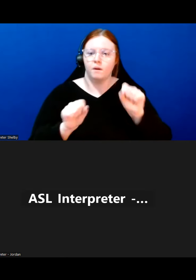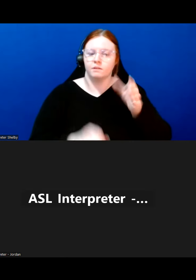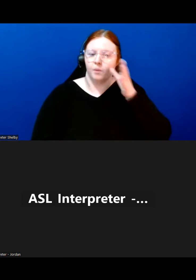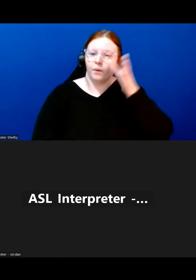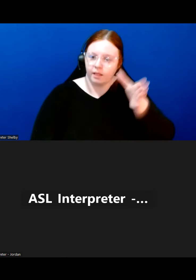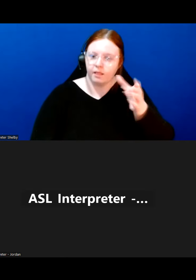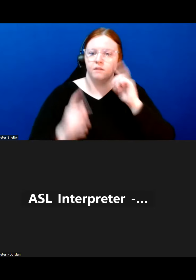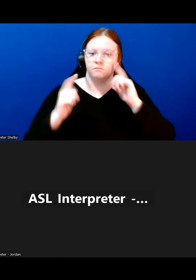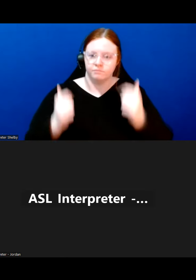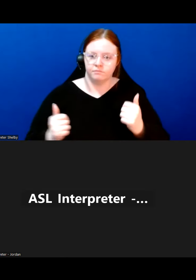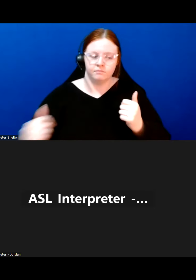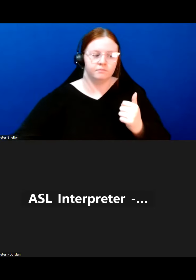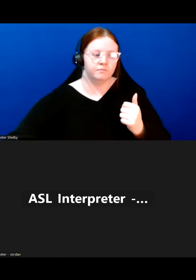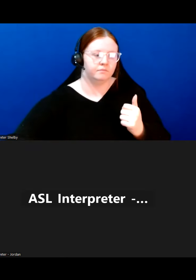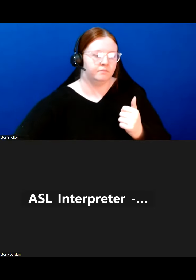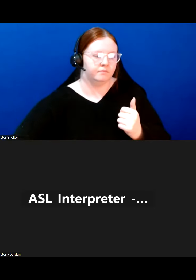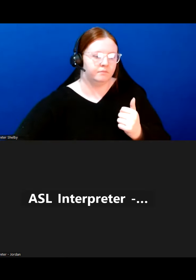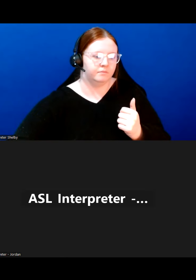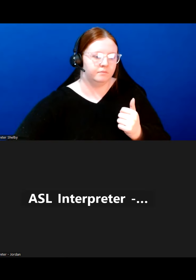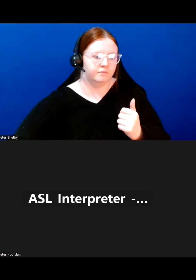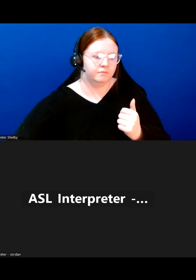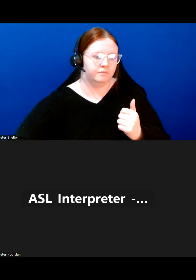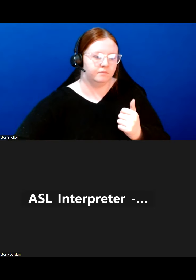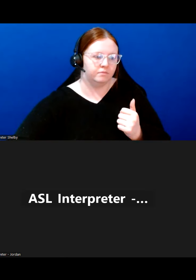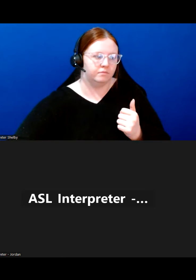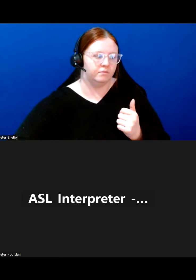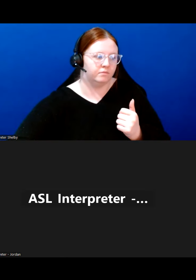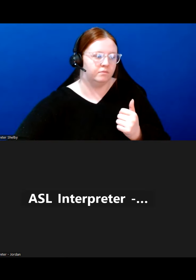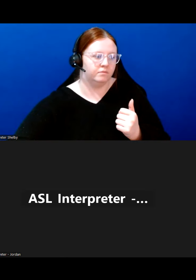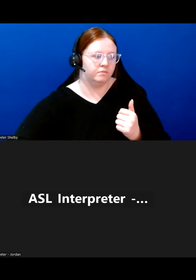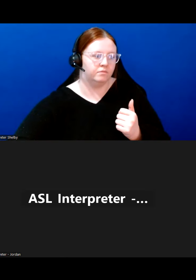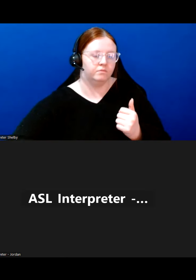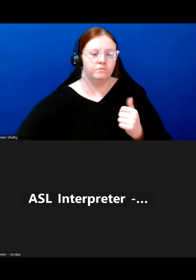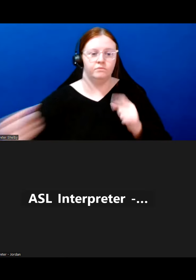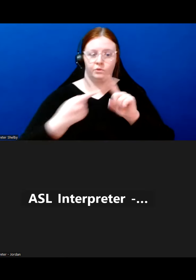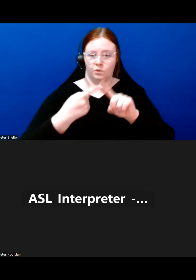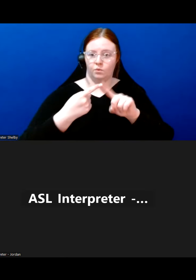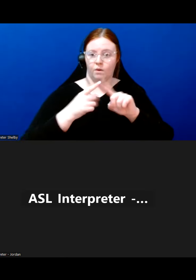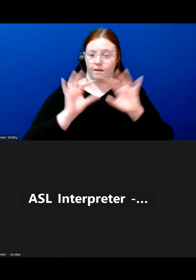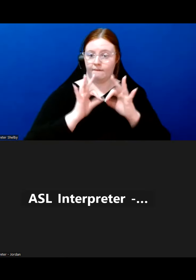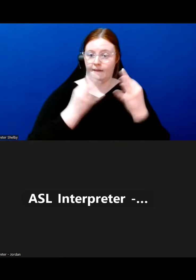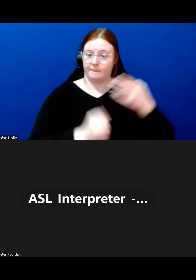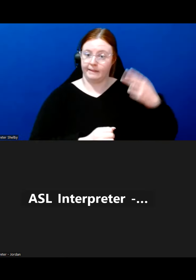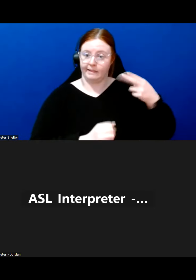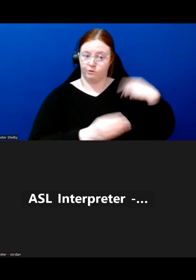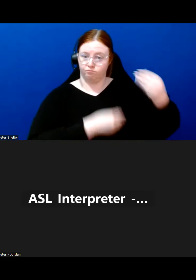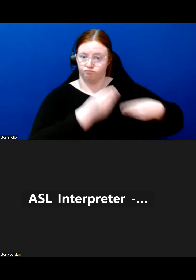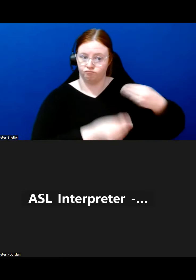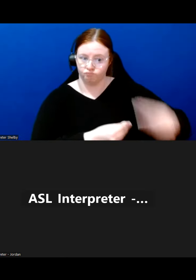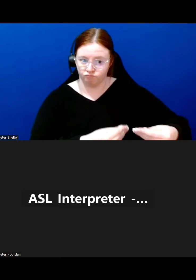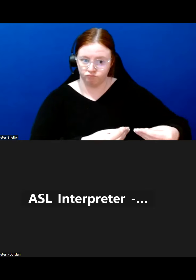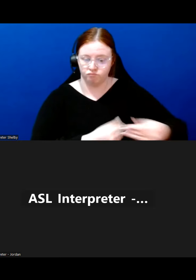loss. So having a family history of hearing loss, genetic hearing loss can come about